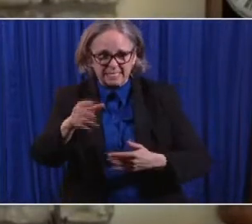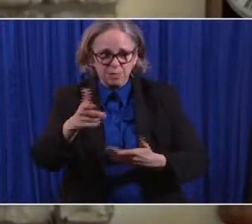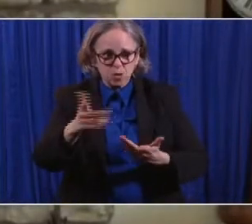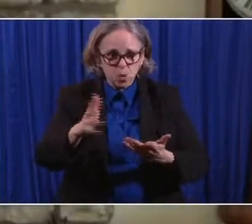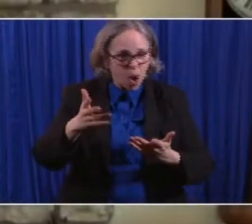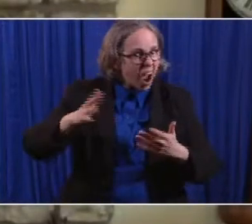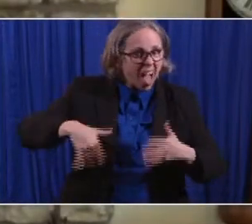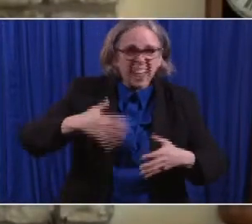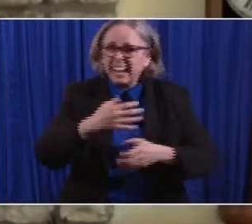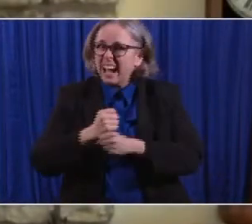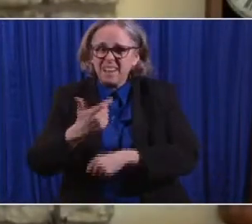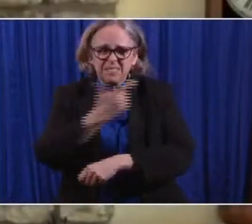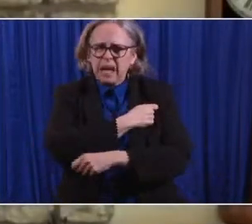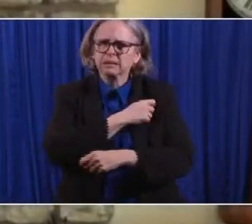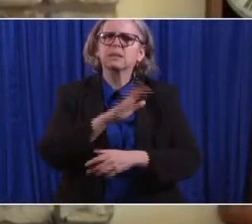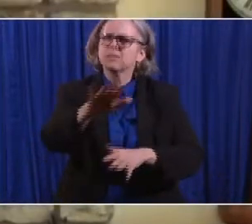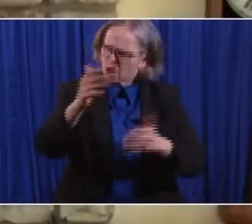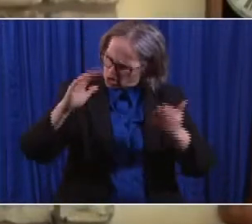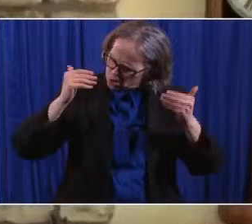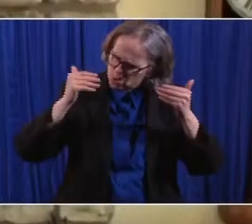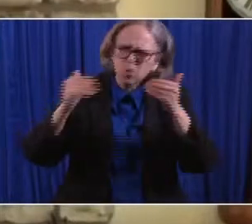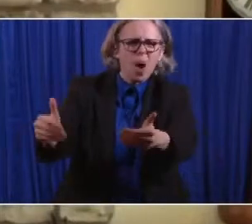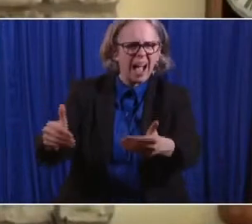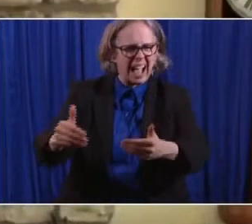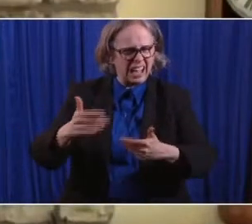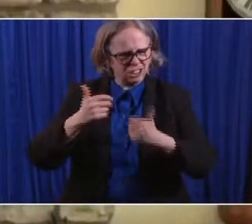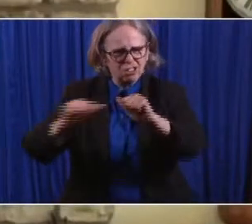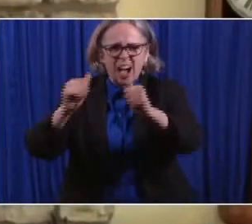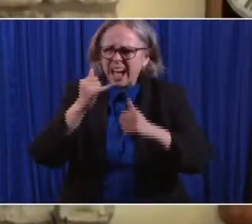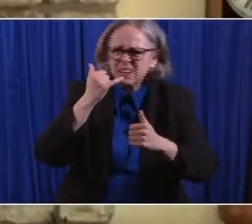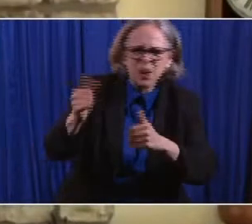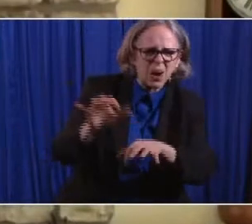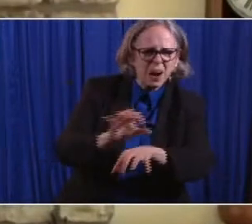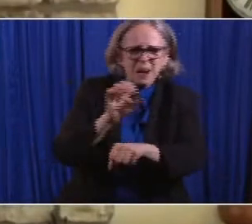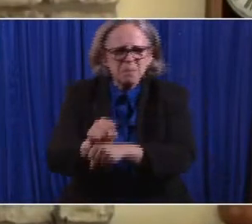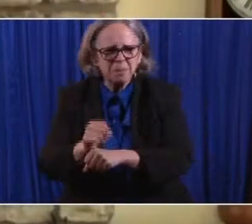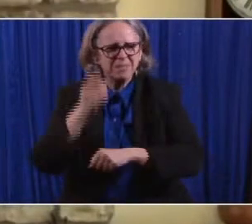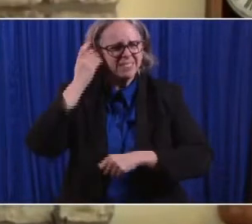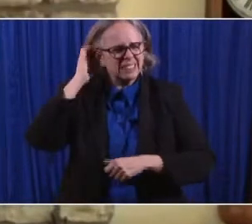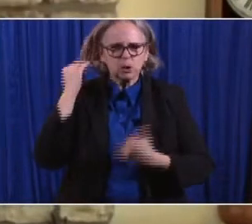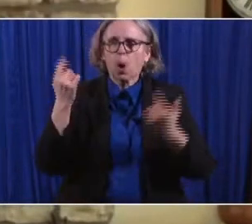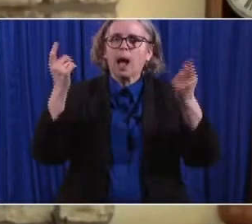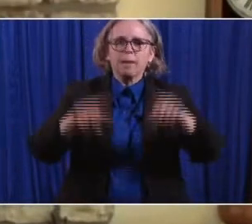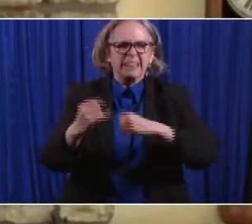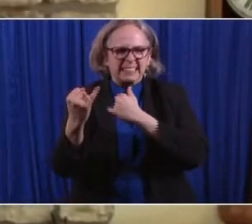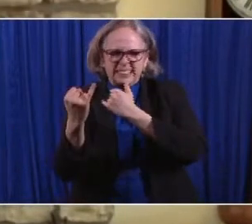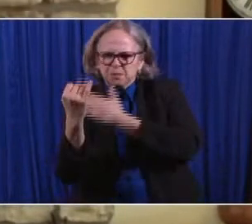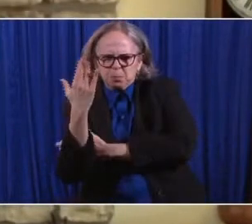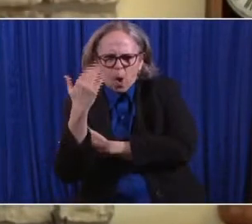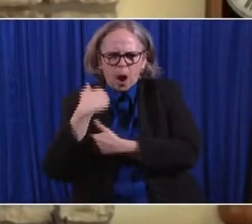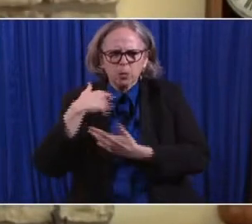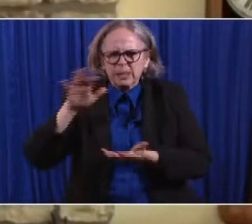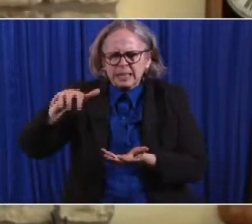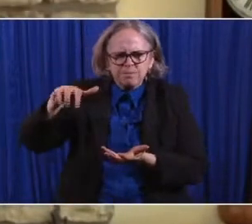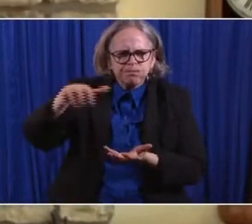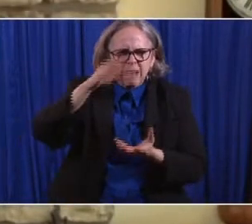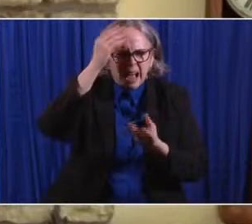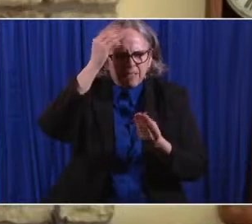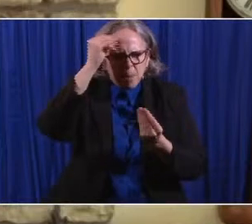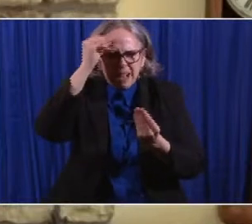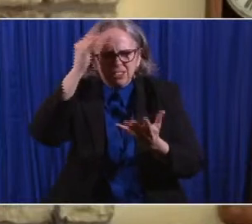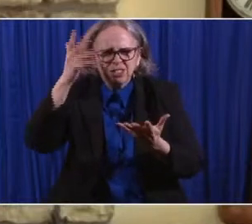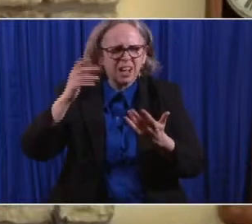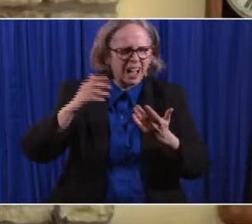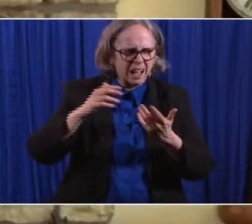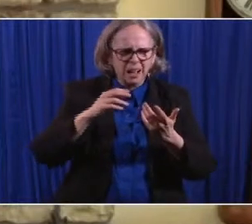that vaccine. We looked this morning just at a few, kind of randomly at a few places.